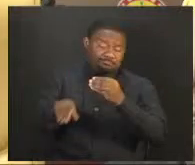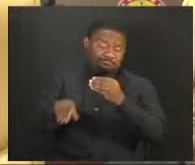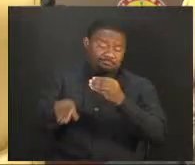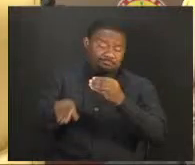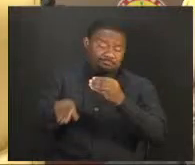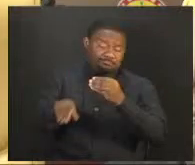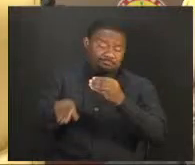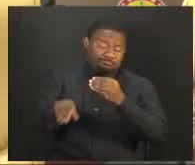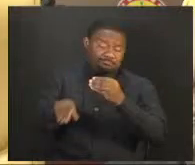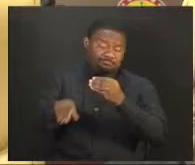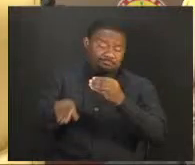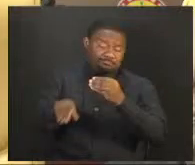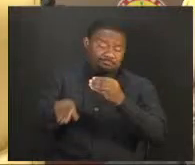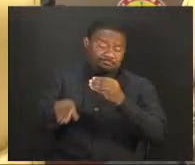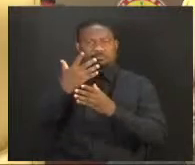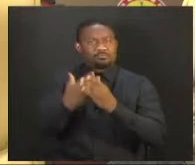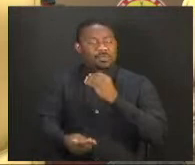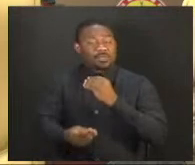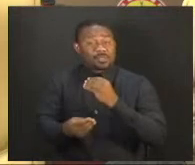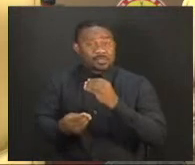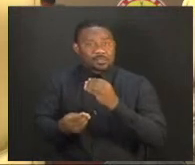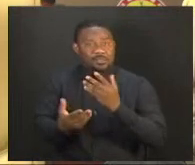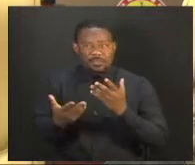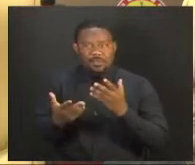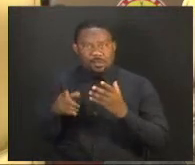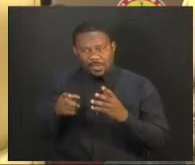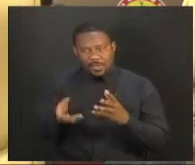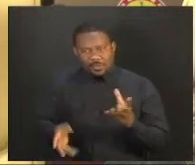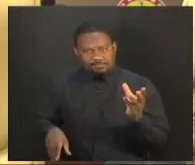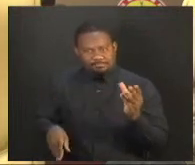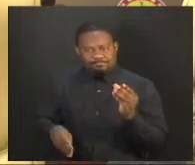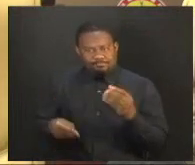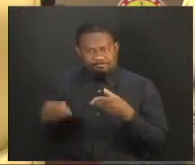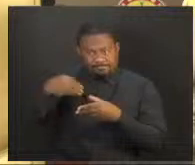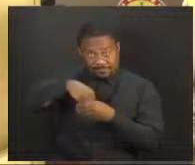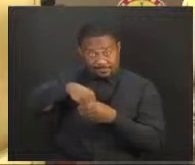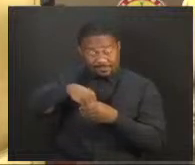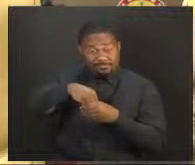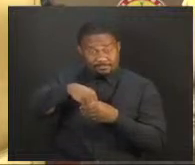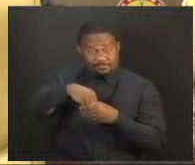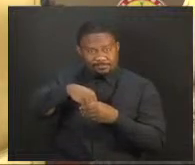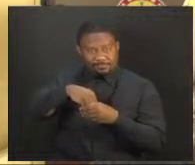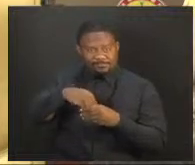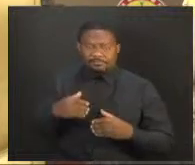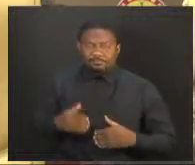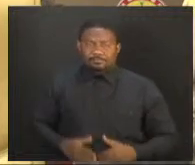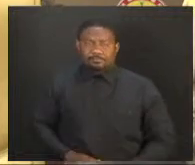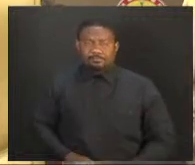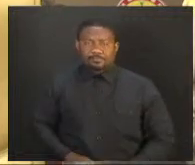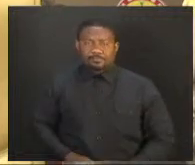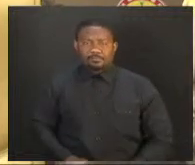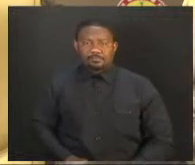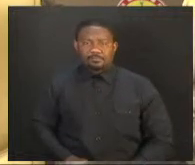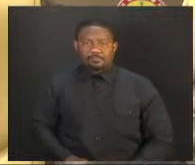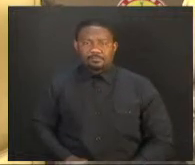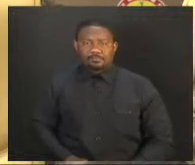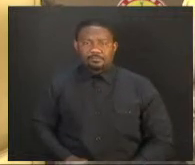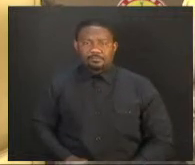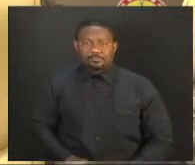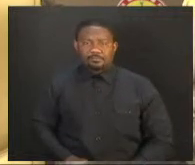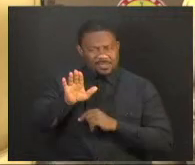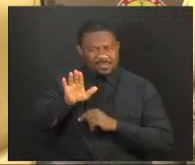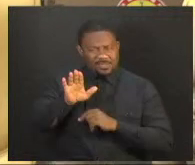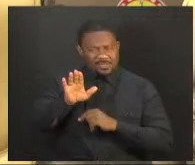has been omitted. It should be inserted so that it doesn't create the impression that this is because he's Minister for